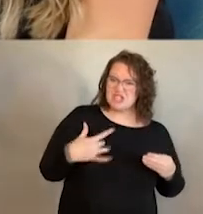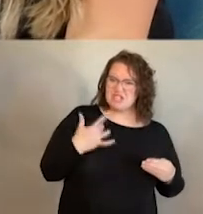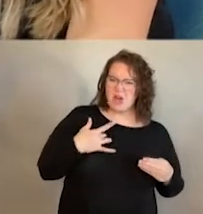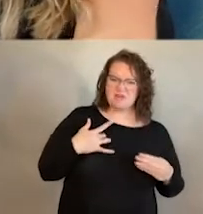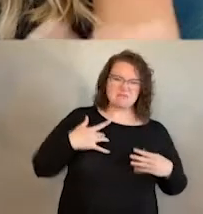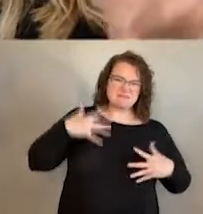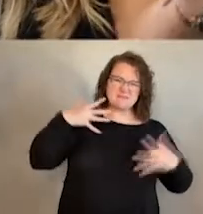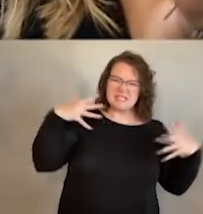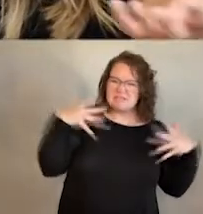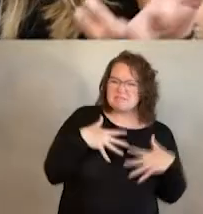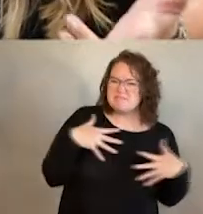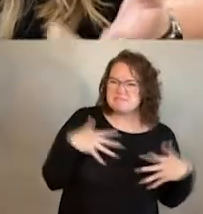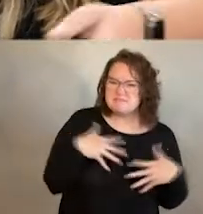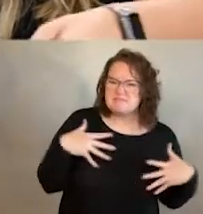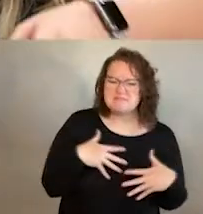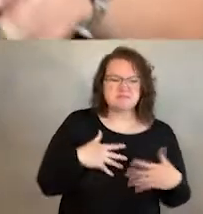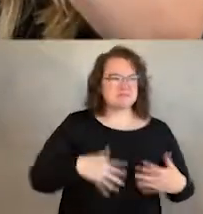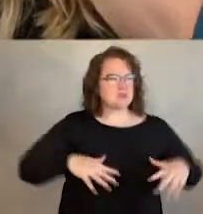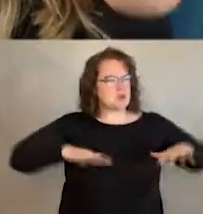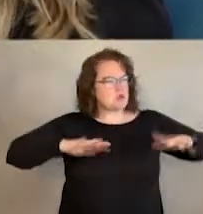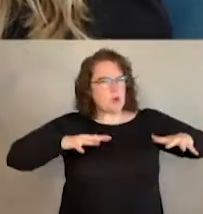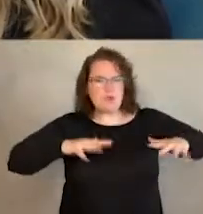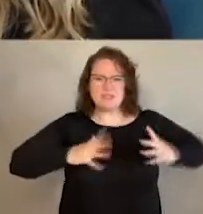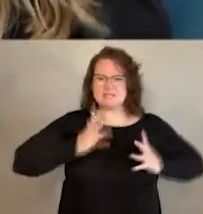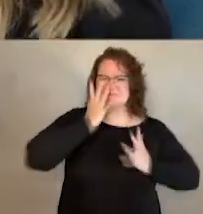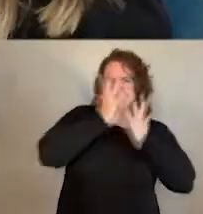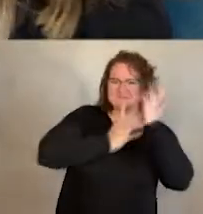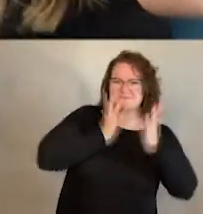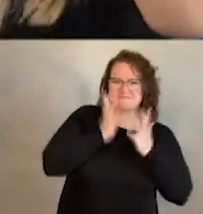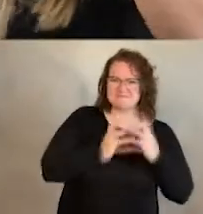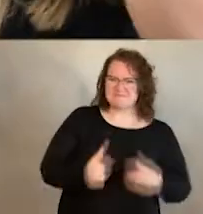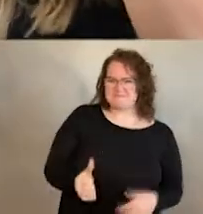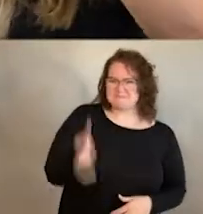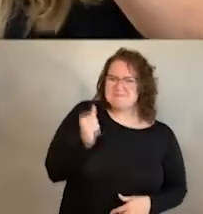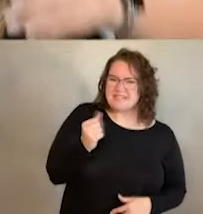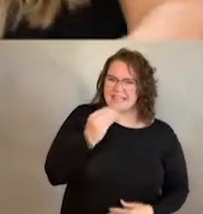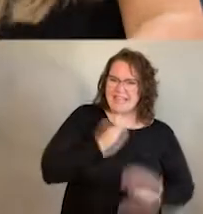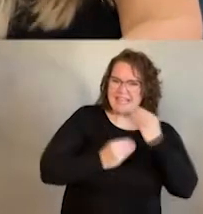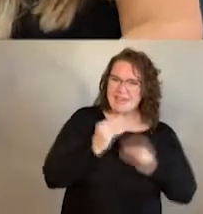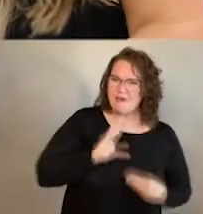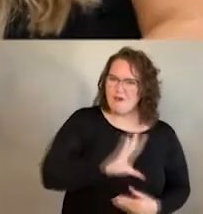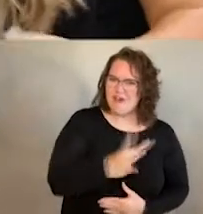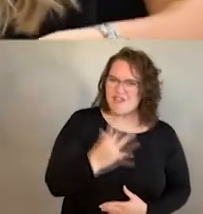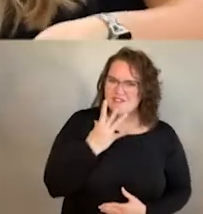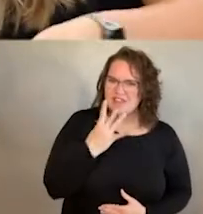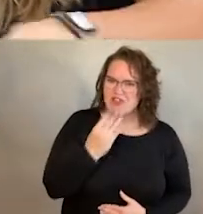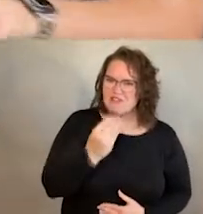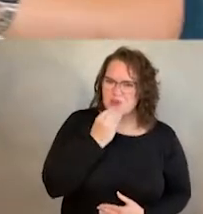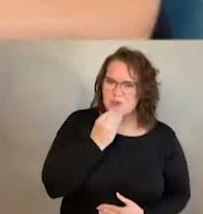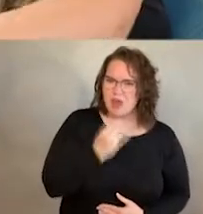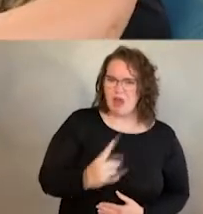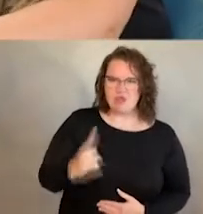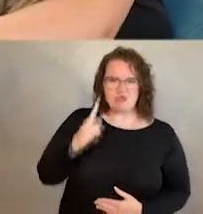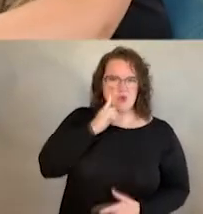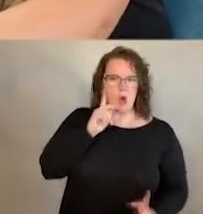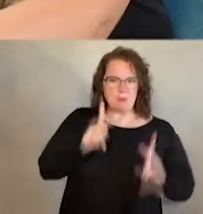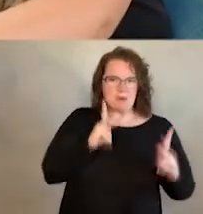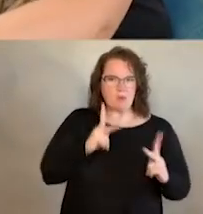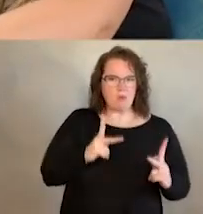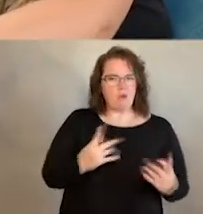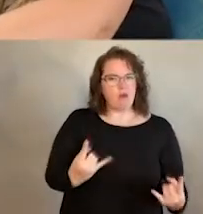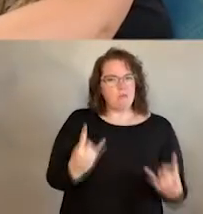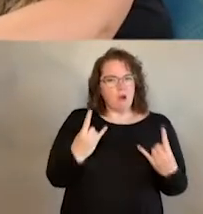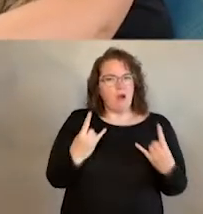and she wouldn't eat the lima beans. So she just was getting made fun of the entire time. But towards the